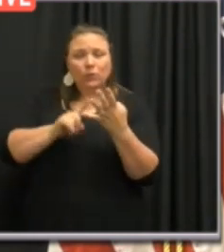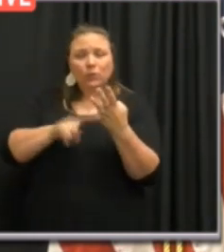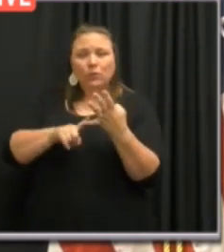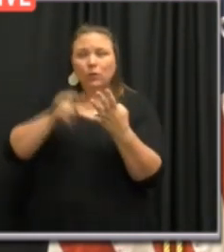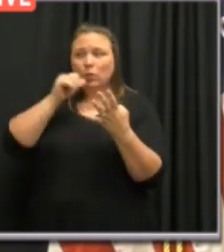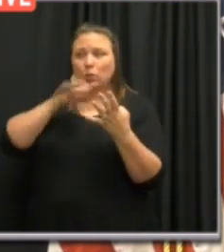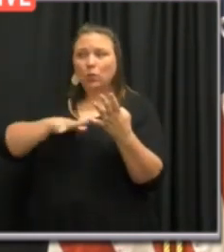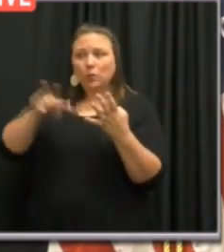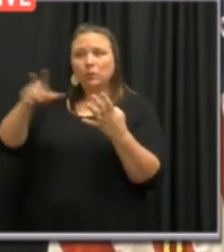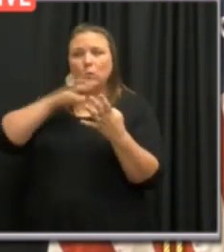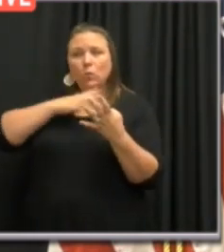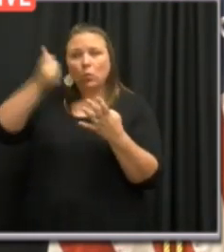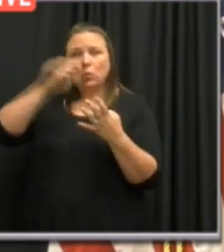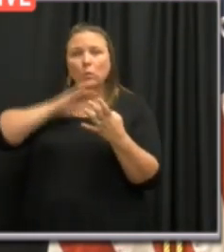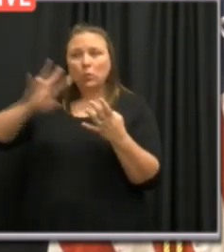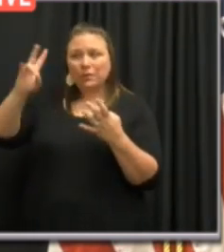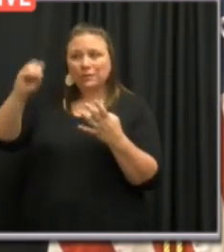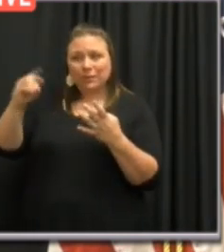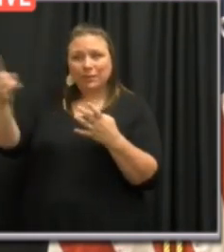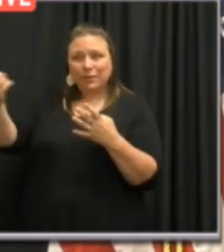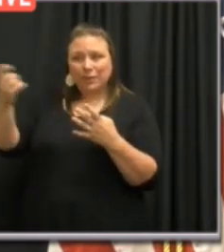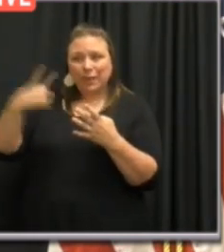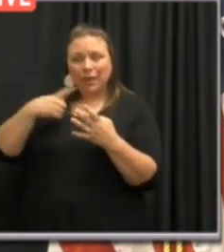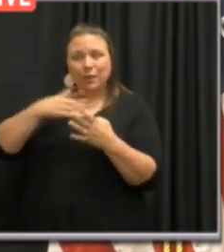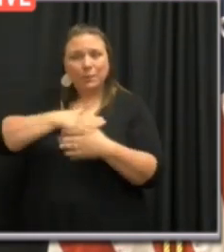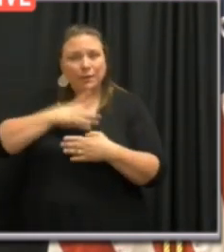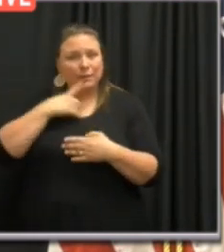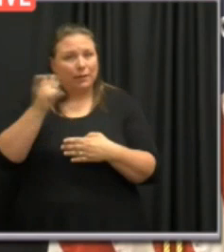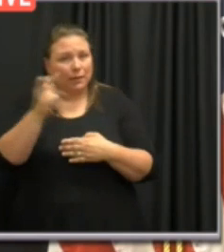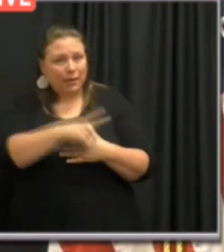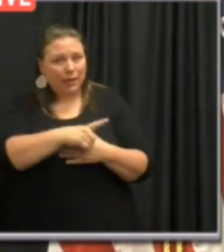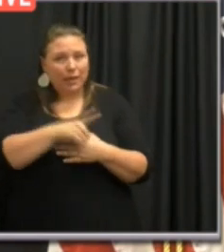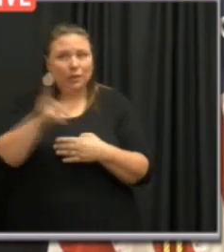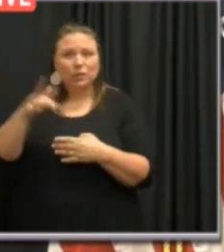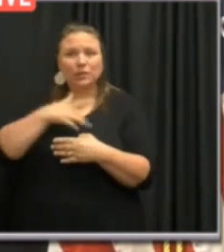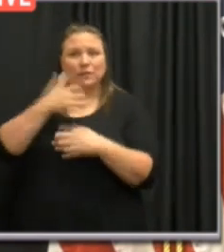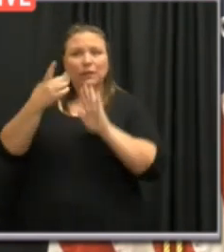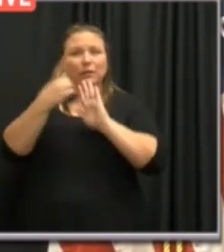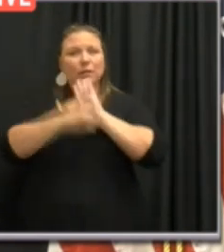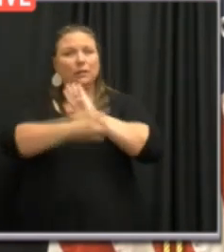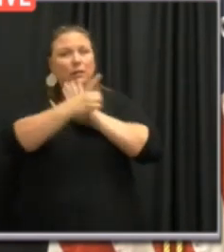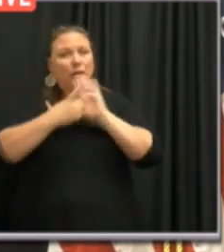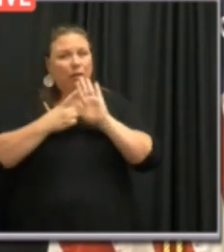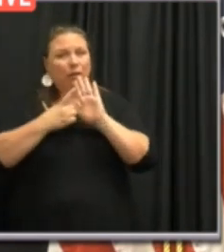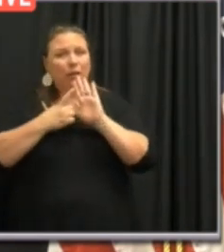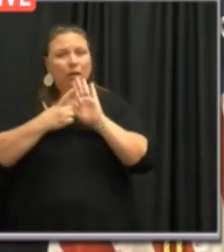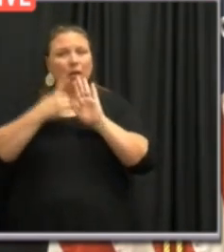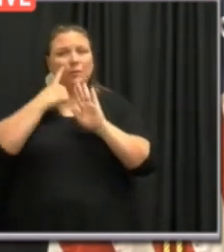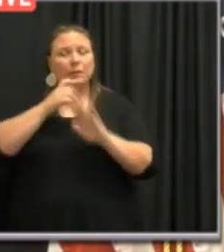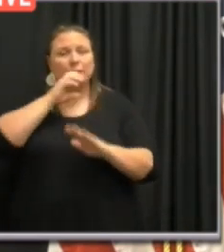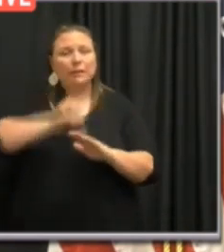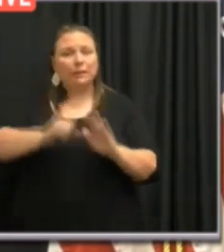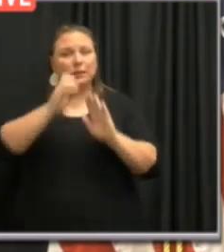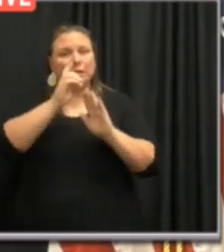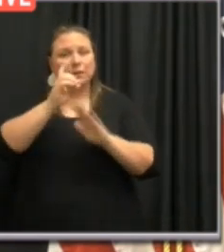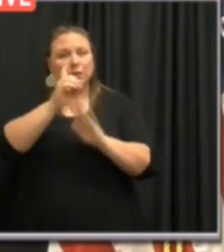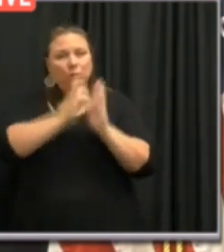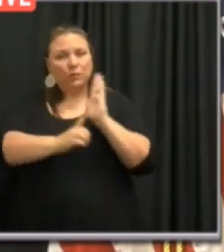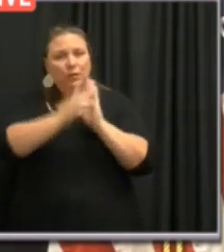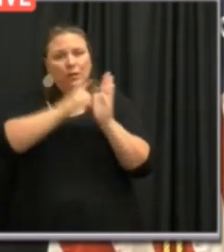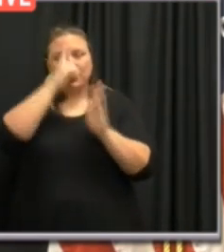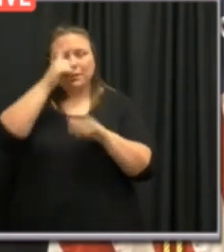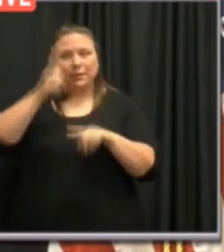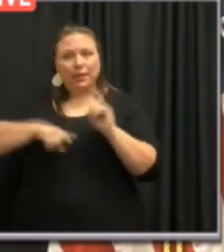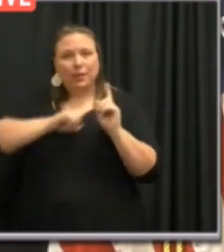woman who's over 70 who asked me to please ask. She feels discriminated against age discrimination because she can't go to her